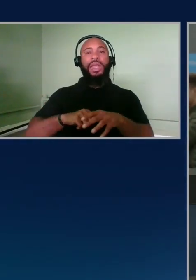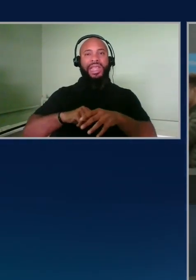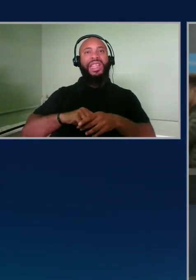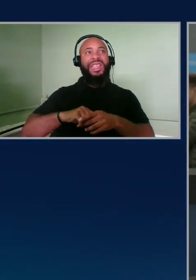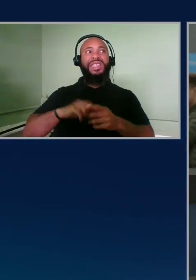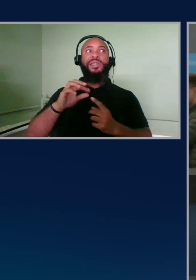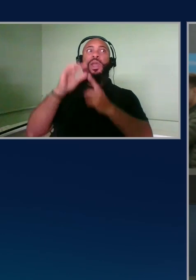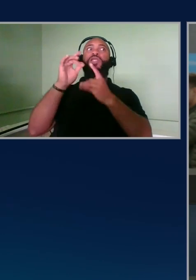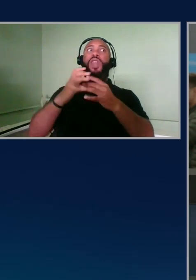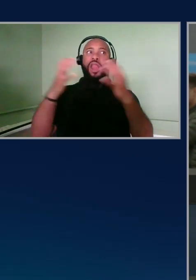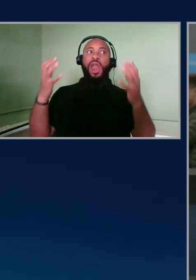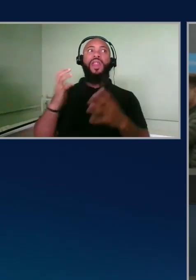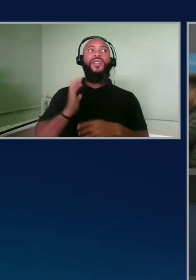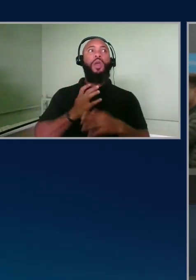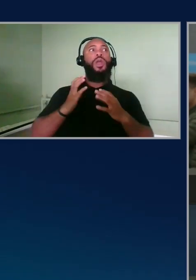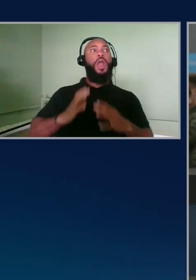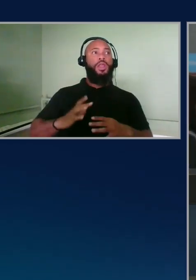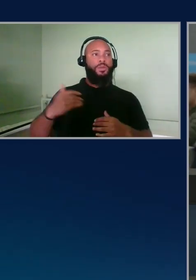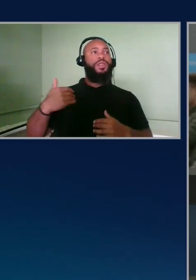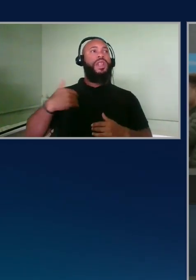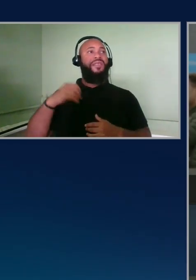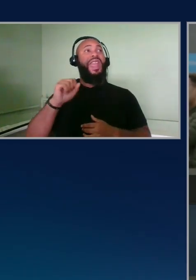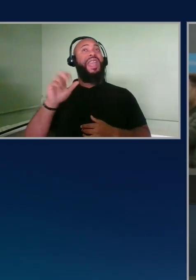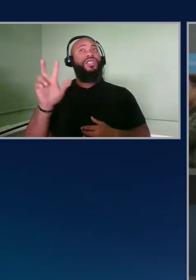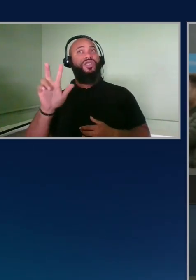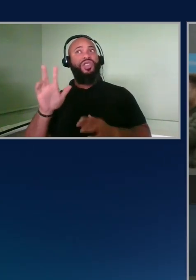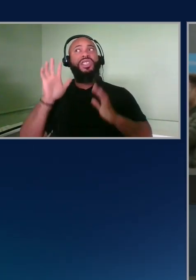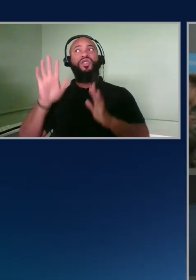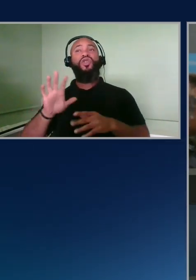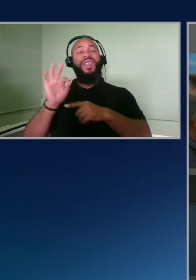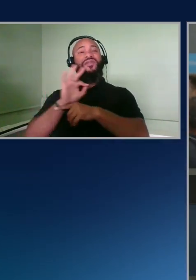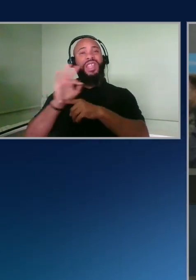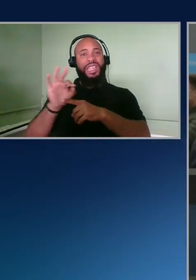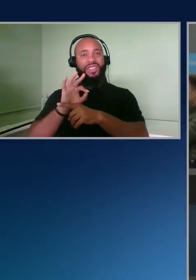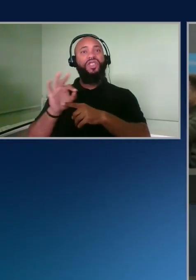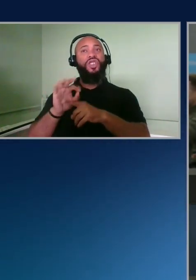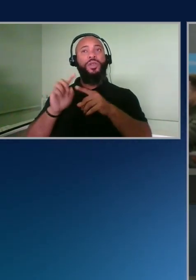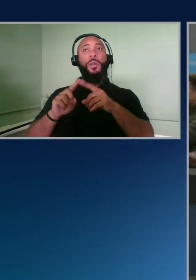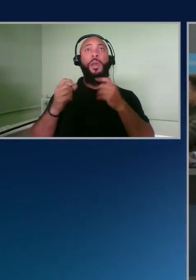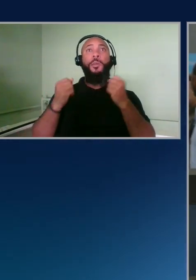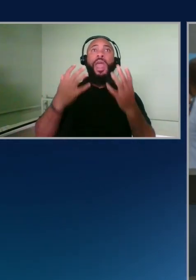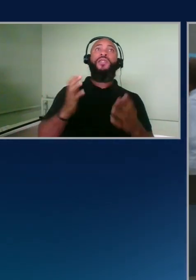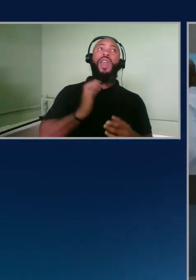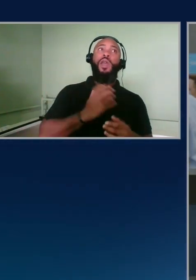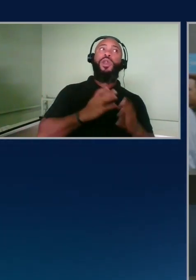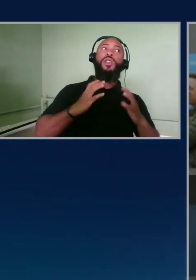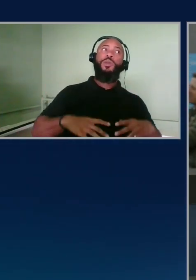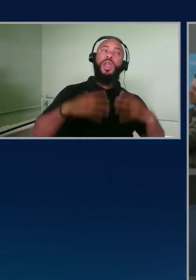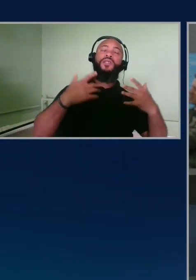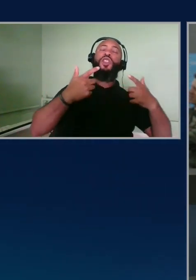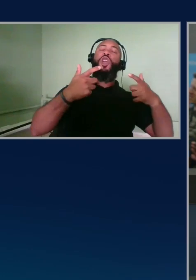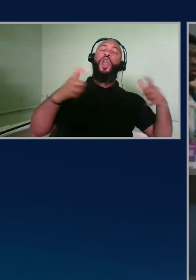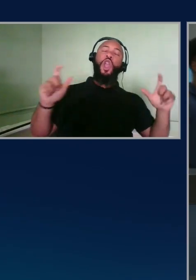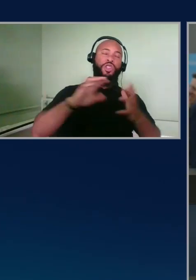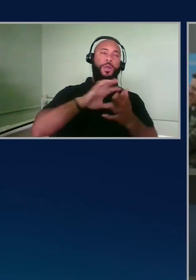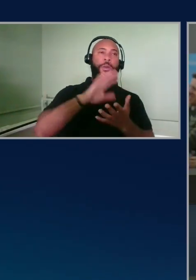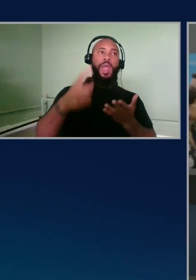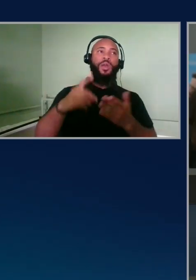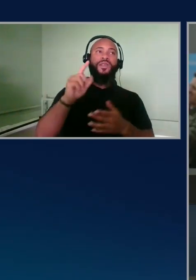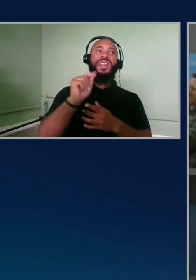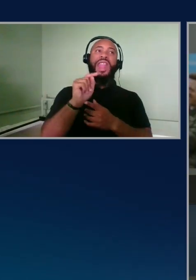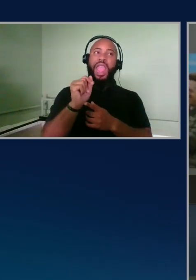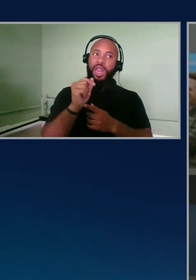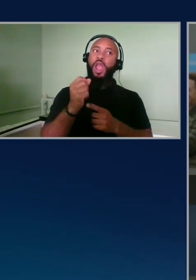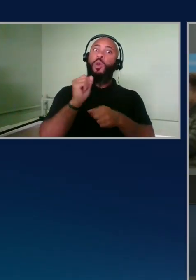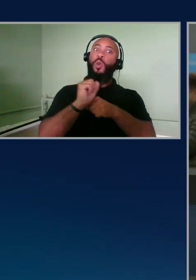an amazing feature, continues to be, but a lot of customers have a huge amount of data. So querying working with a large set of data can be costly.